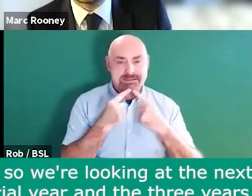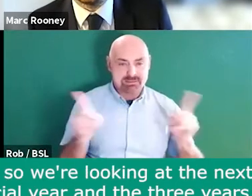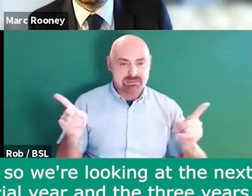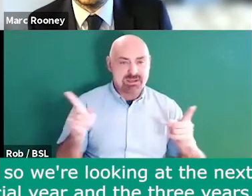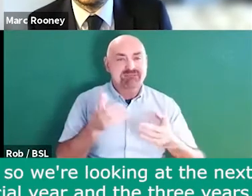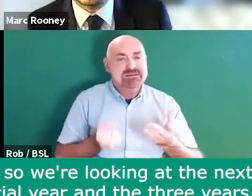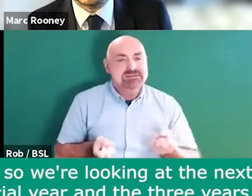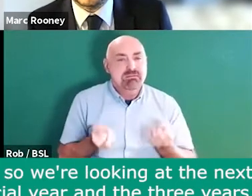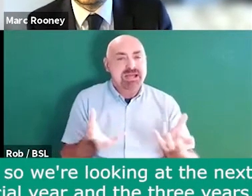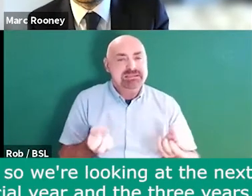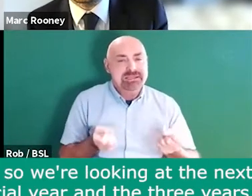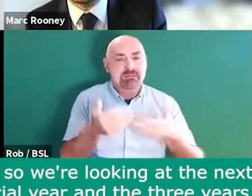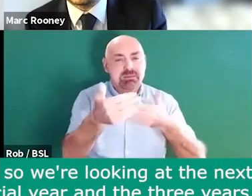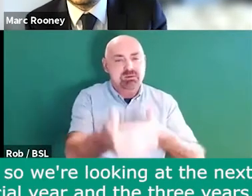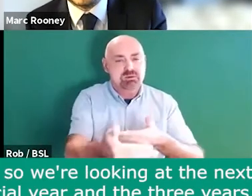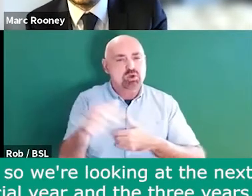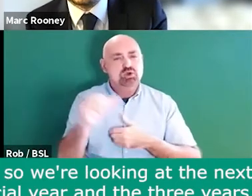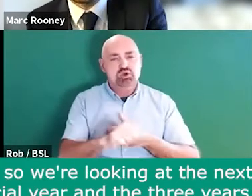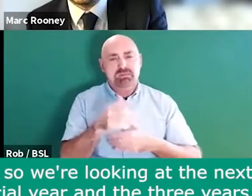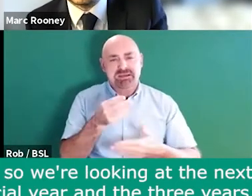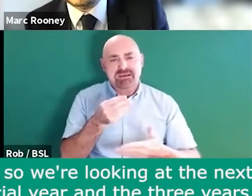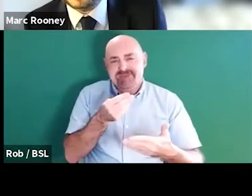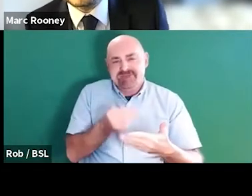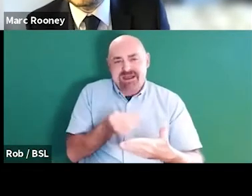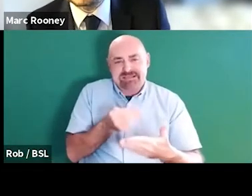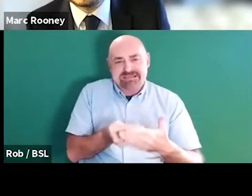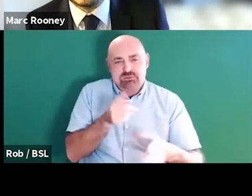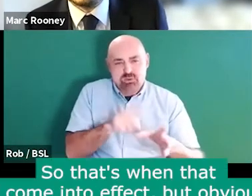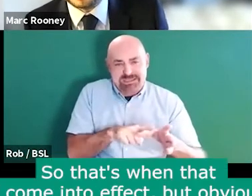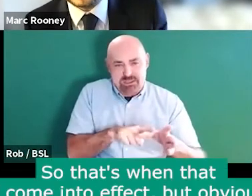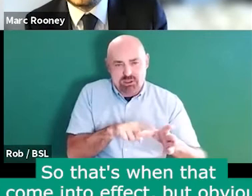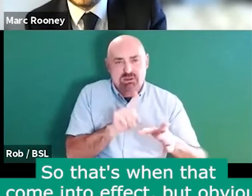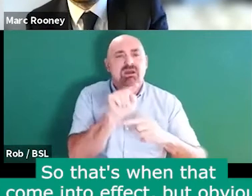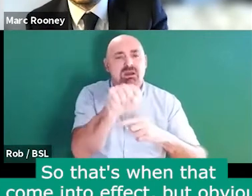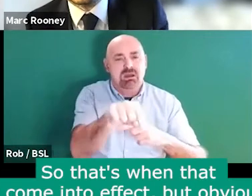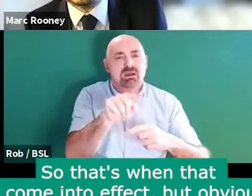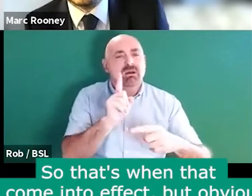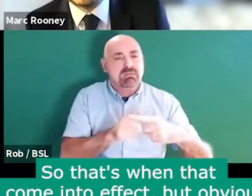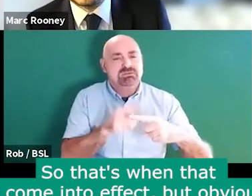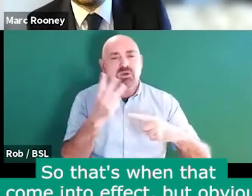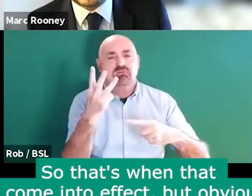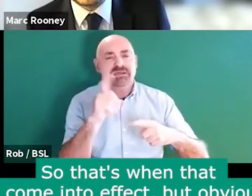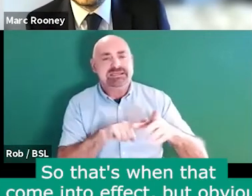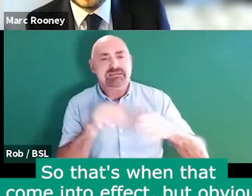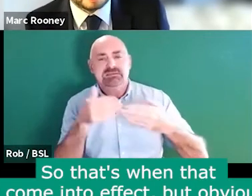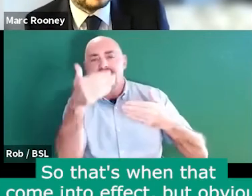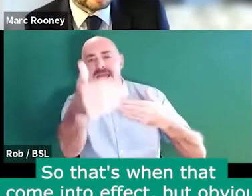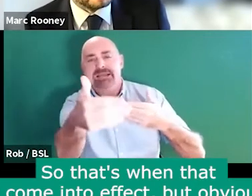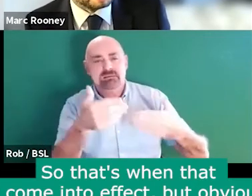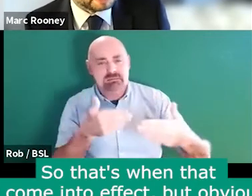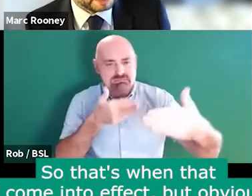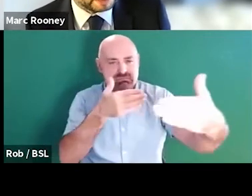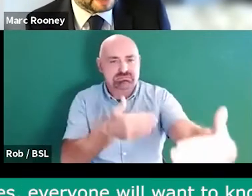period. So we're looking at the next financial year and the 3 years hence. So that's when that will come into effect.